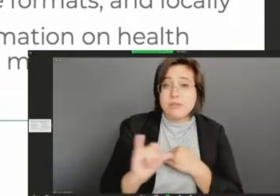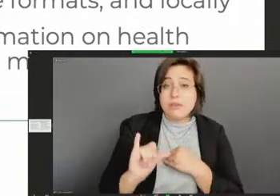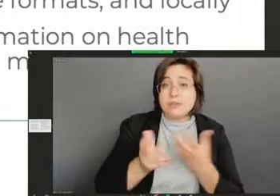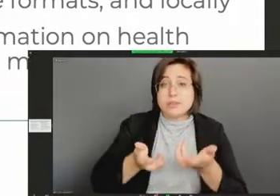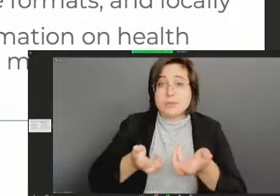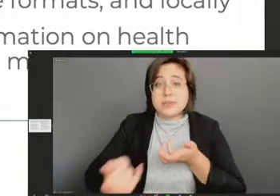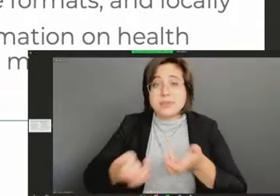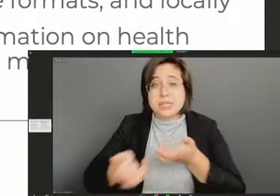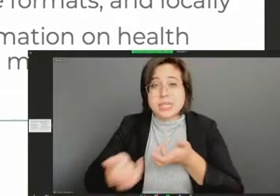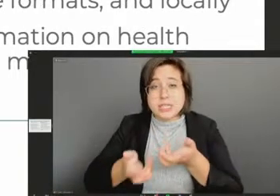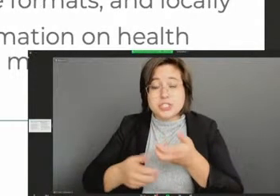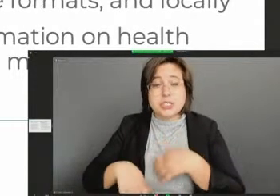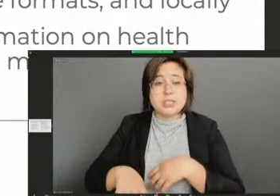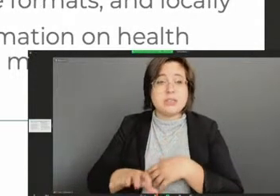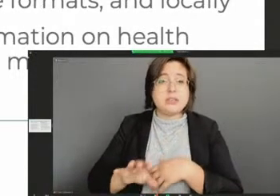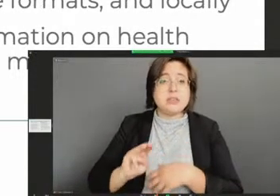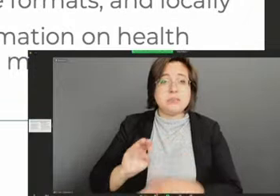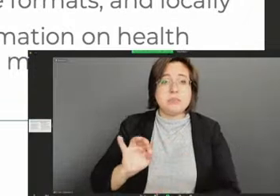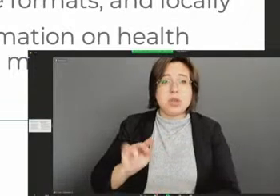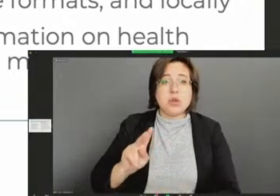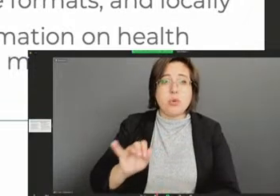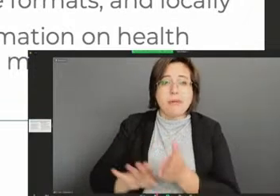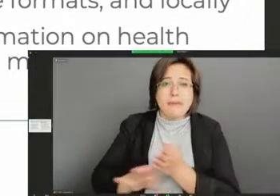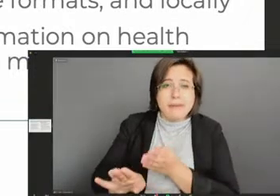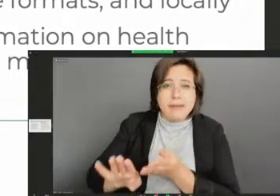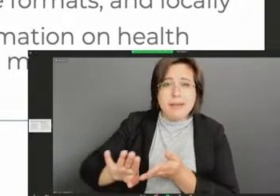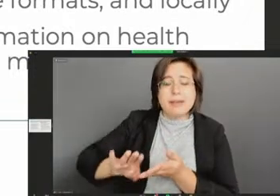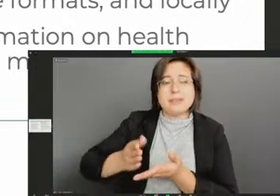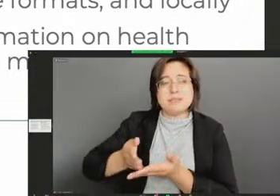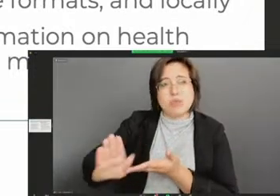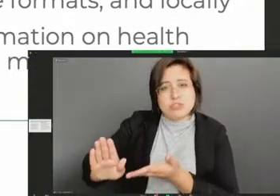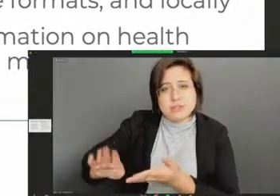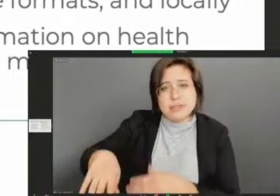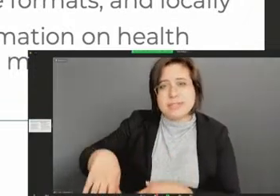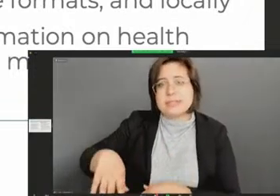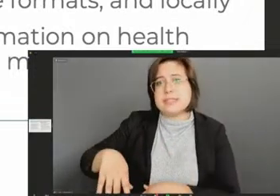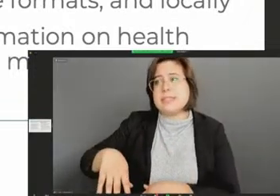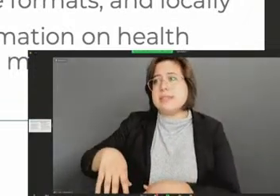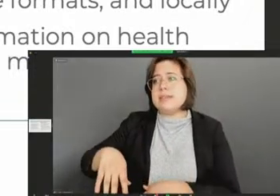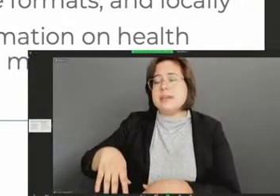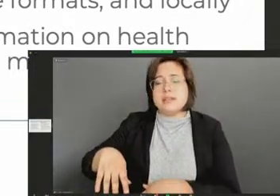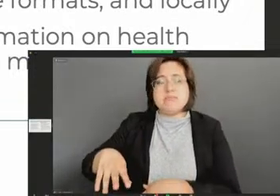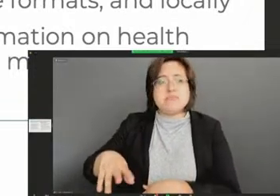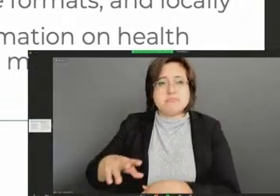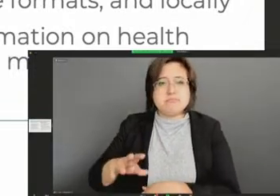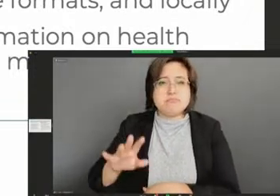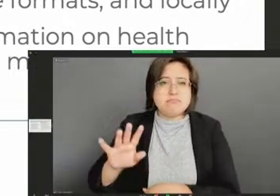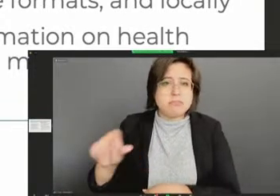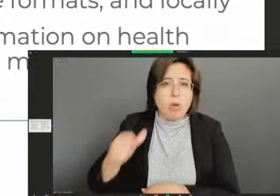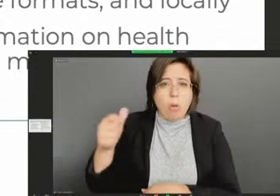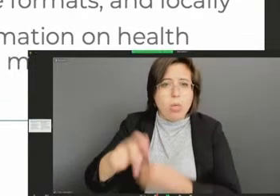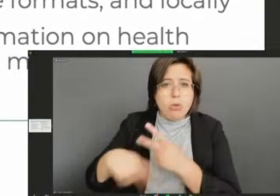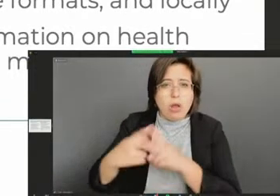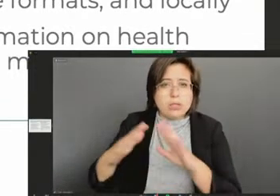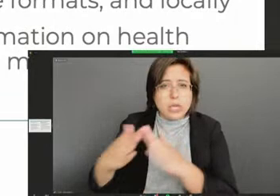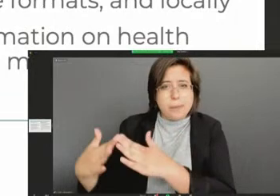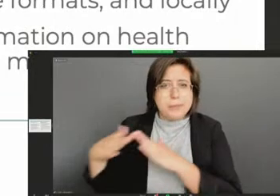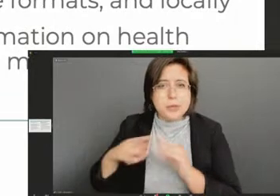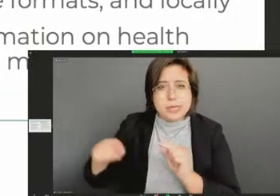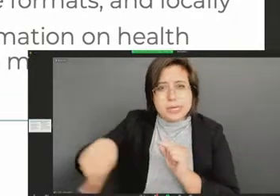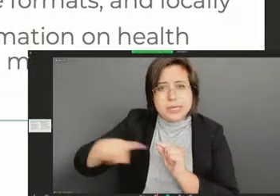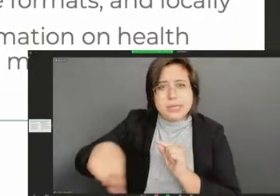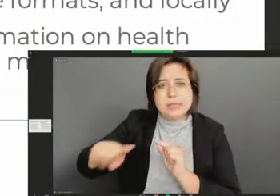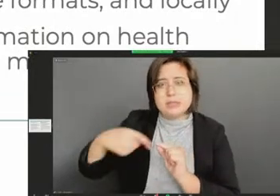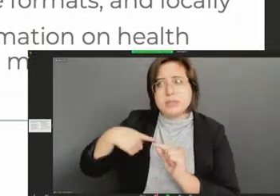the minoritized, the marginalized, as well as those disadvantaged communities that we need to